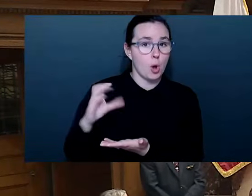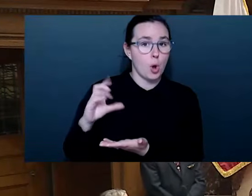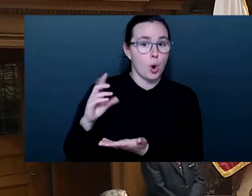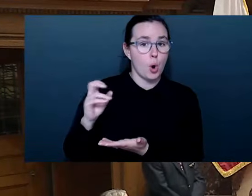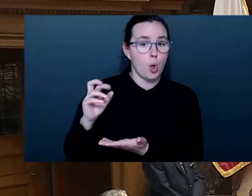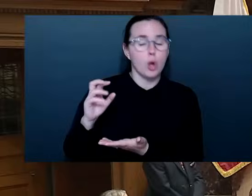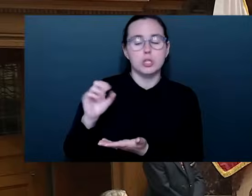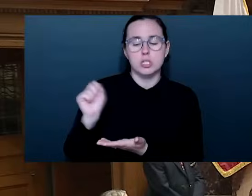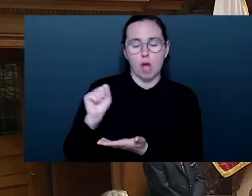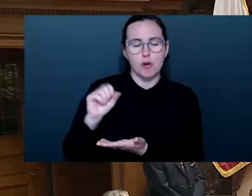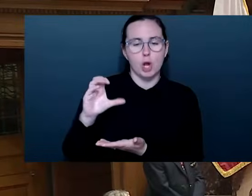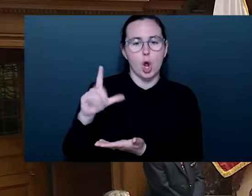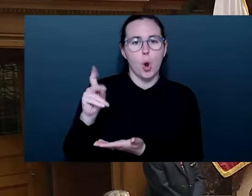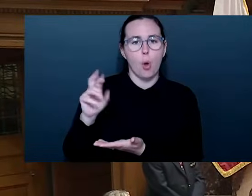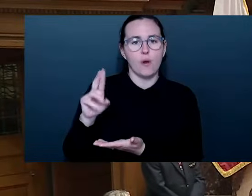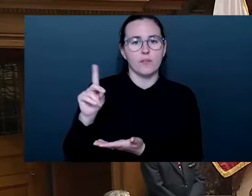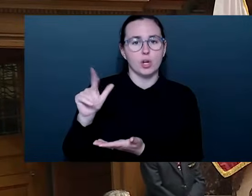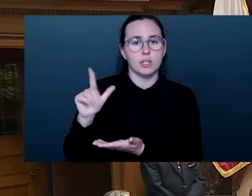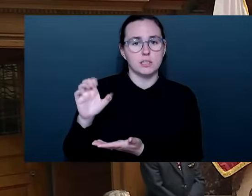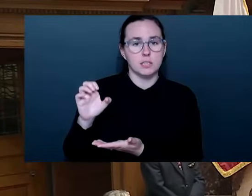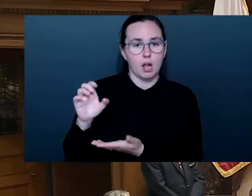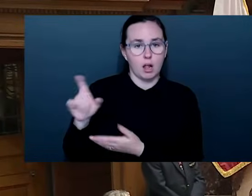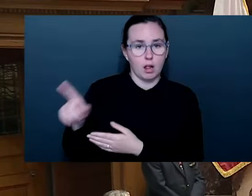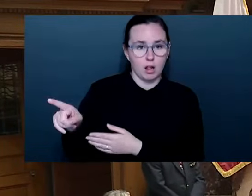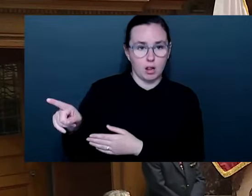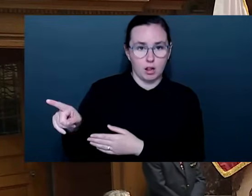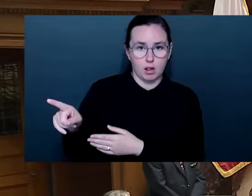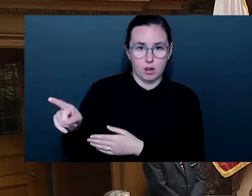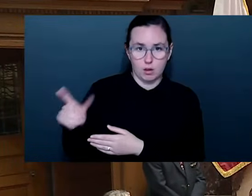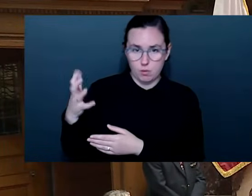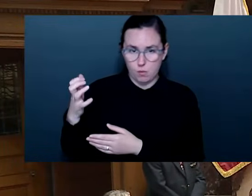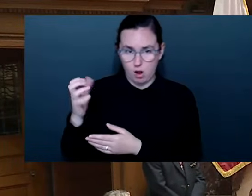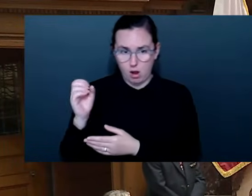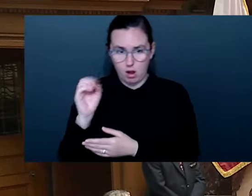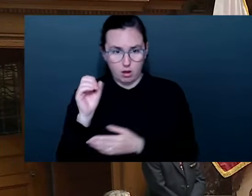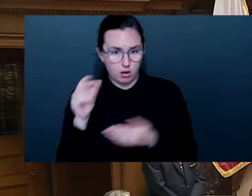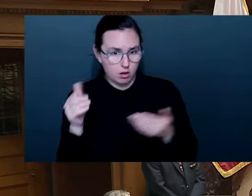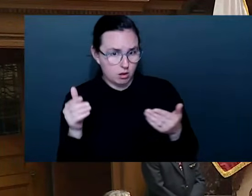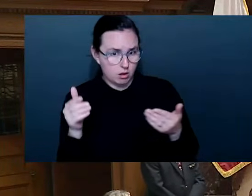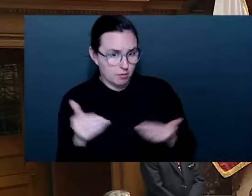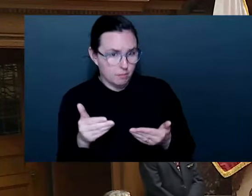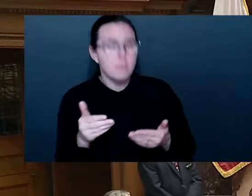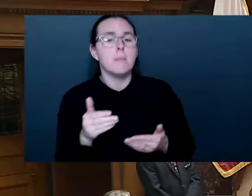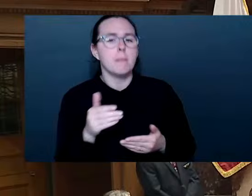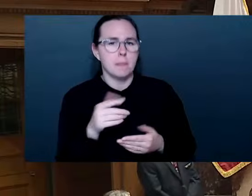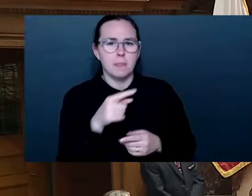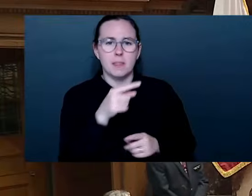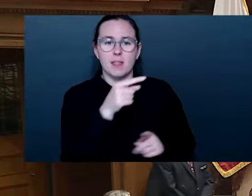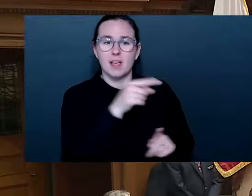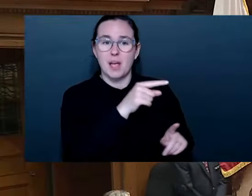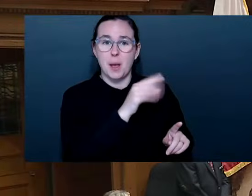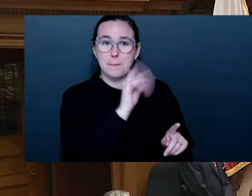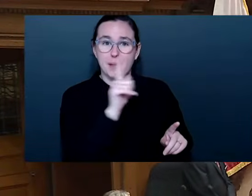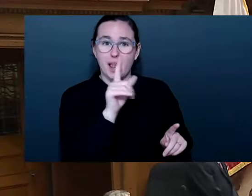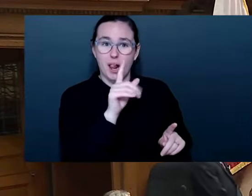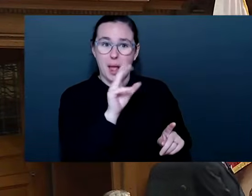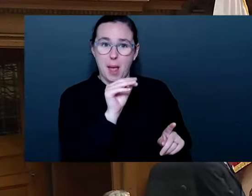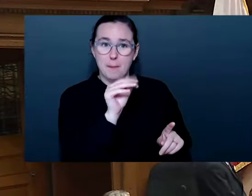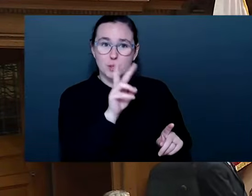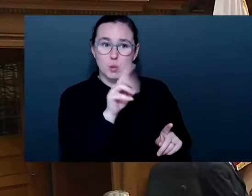on Bill M210 Korean Heritage Month Act will be considered at a report stage during the next private member's time.